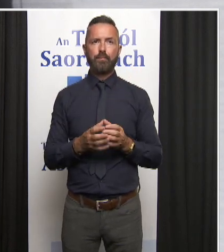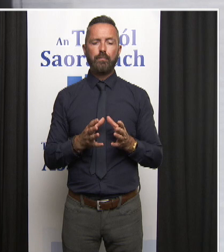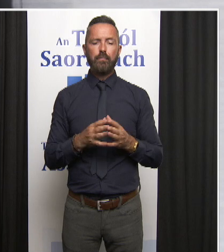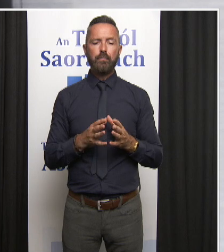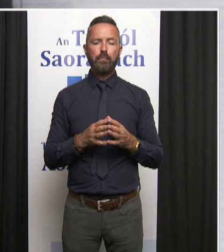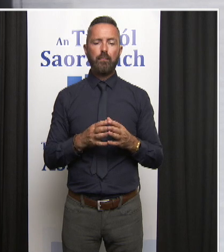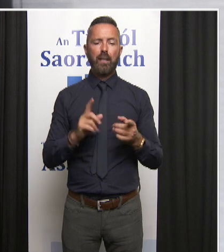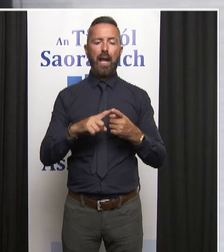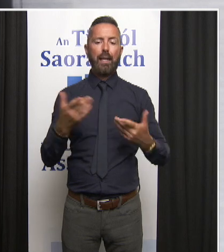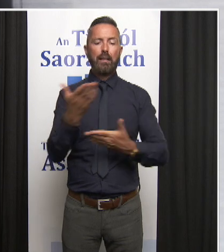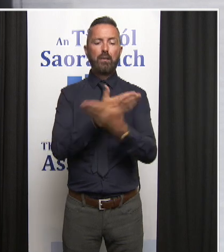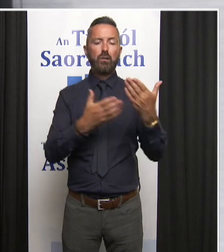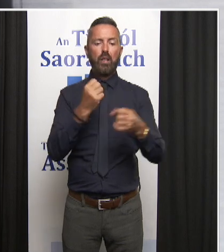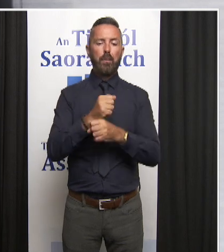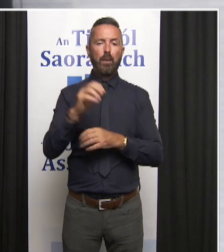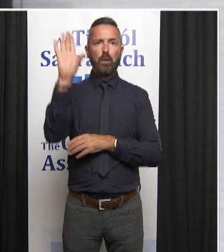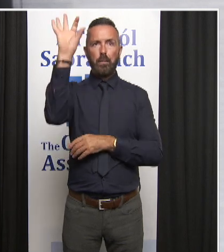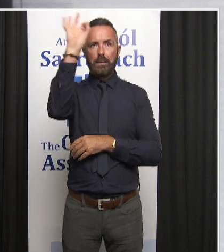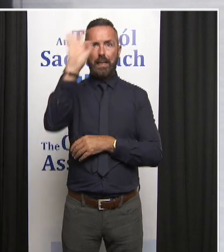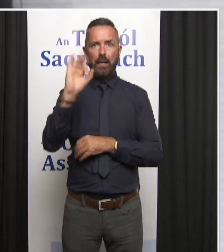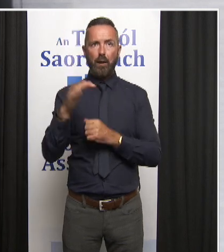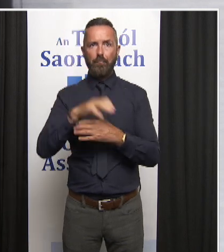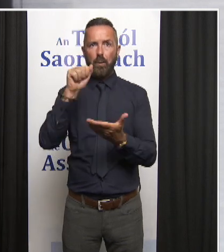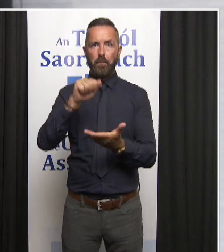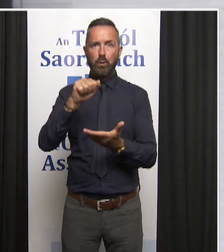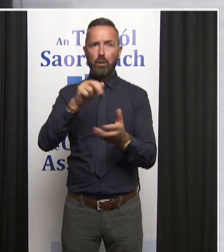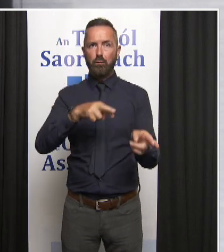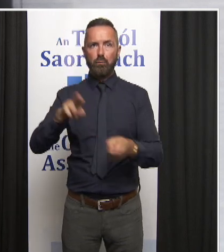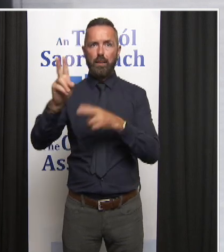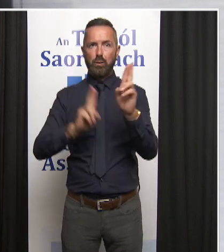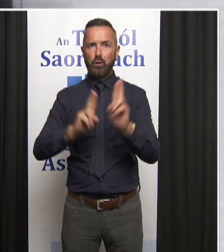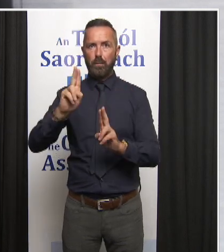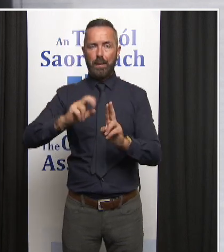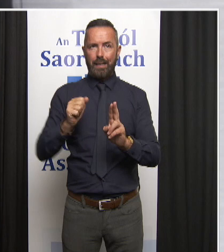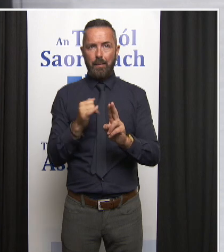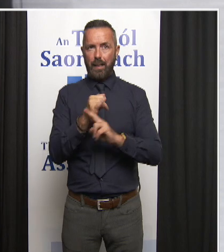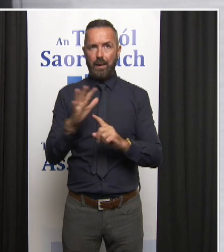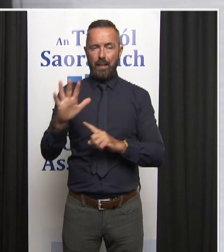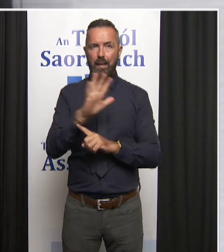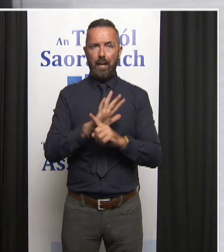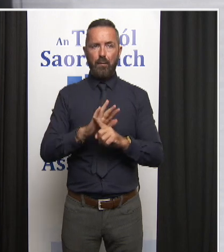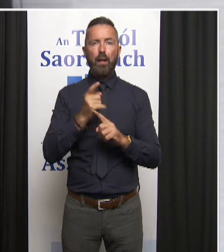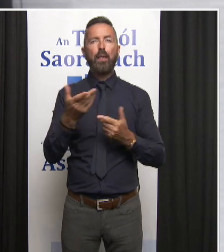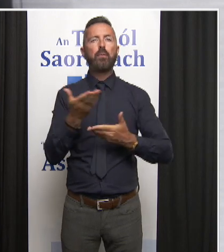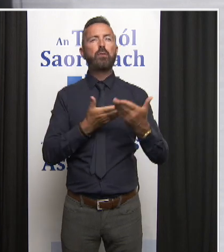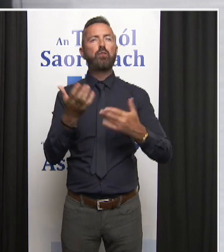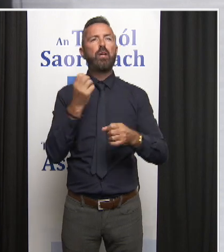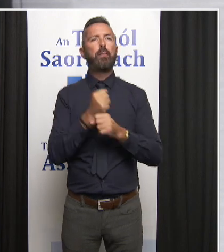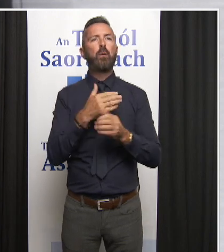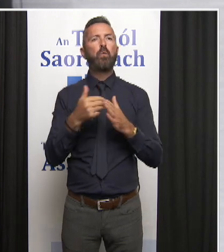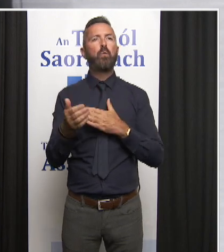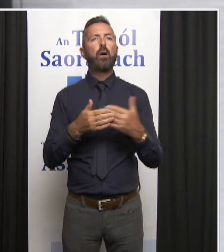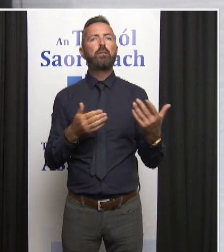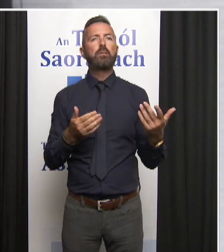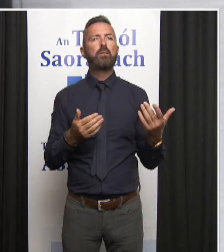the discussion around the percentage of the budget raised should be retained in the area. That was a discussion around